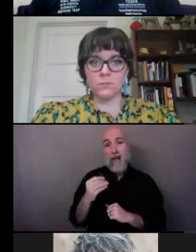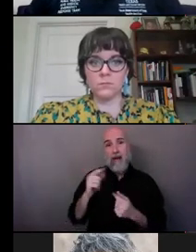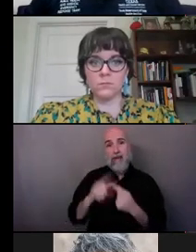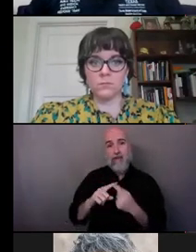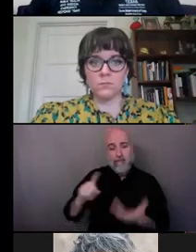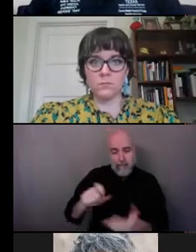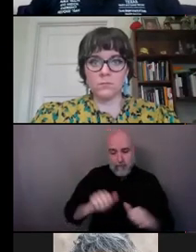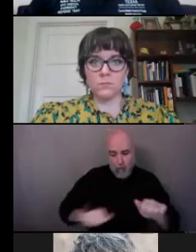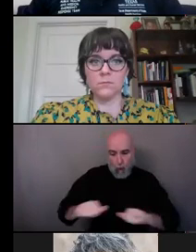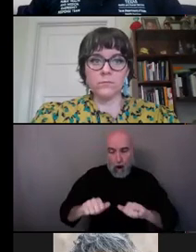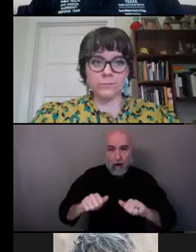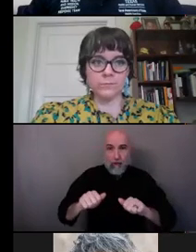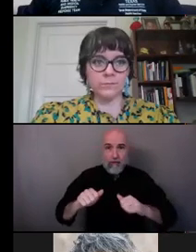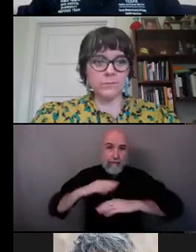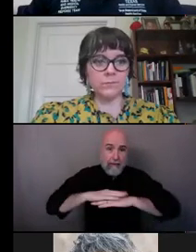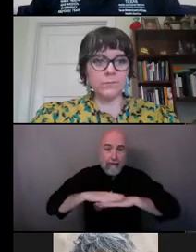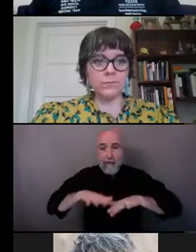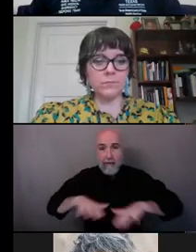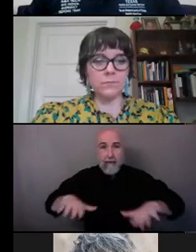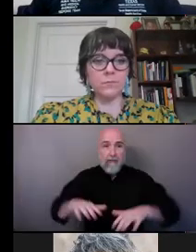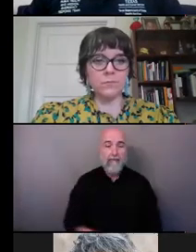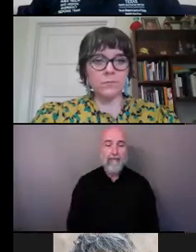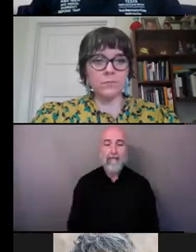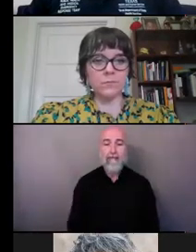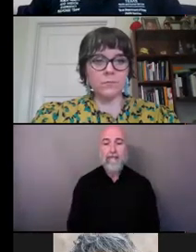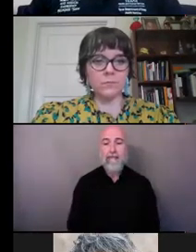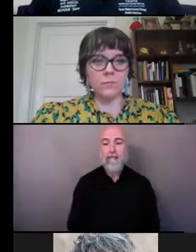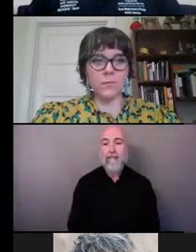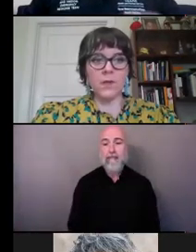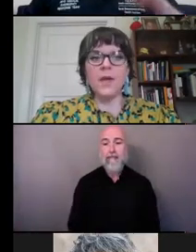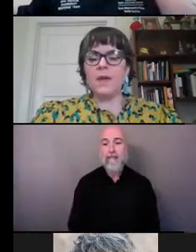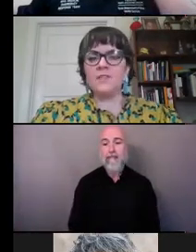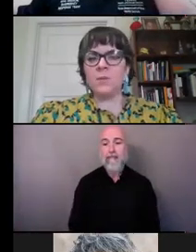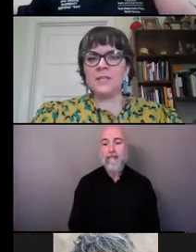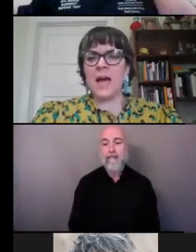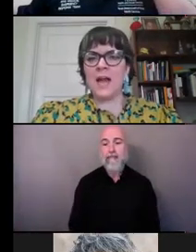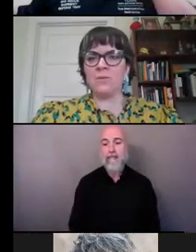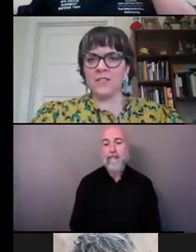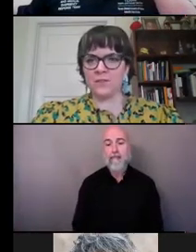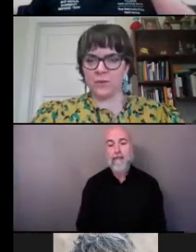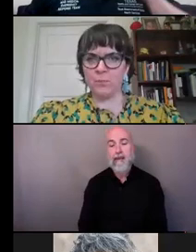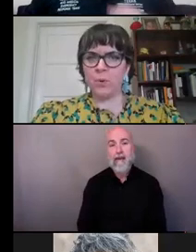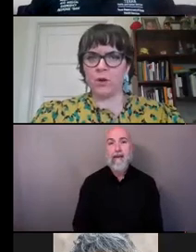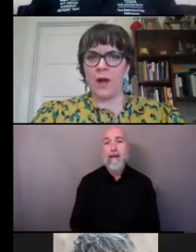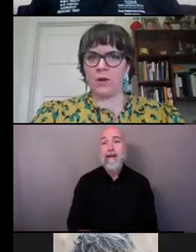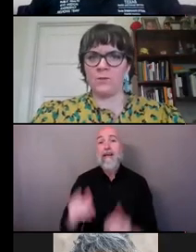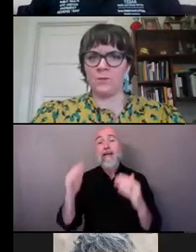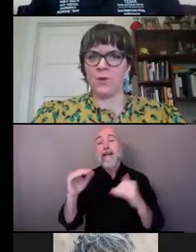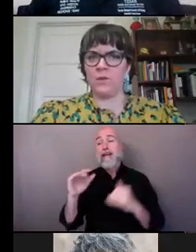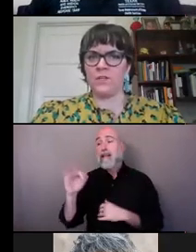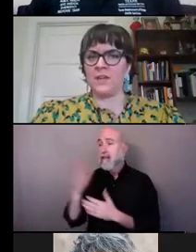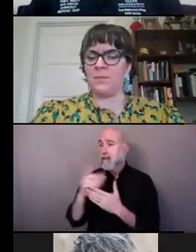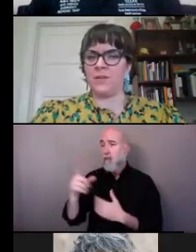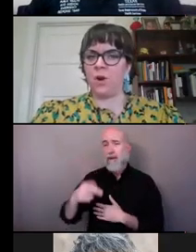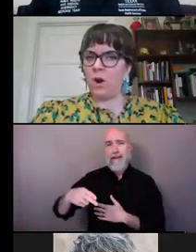decontaminating surfaces. If someone is high risk for poorer outcomes